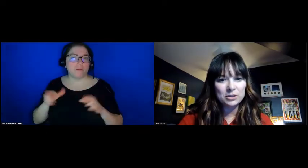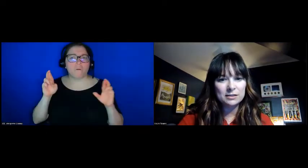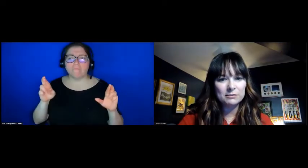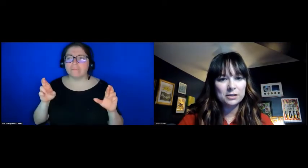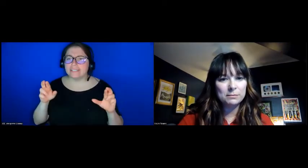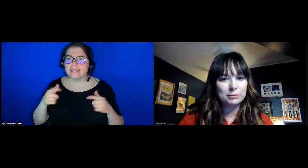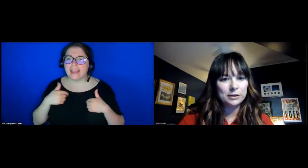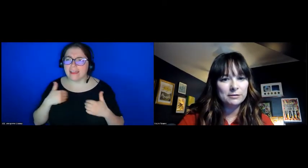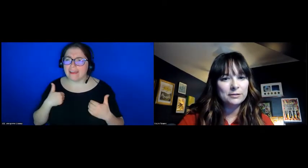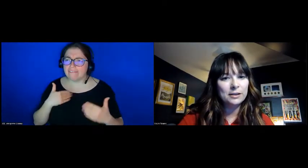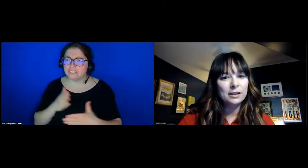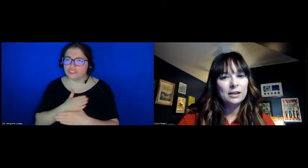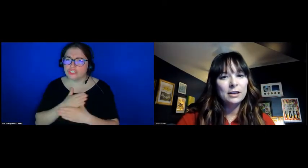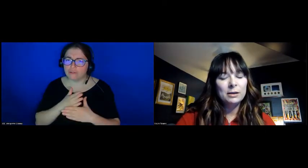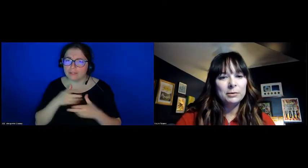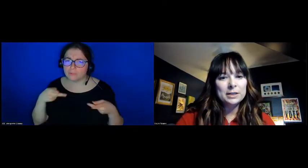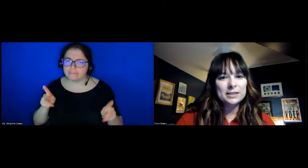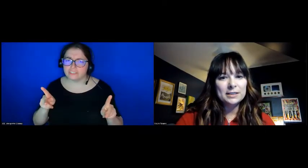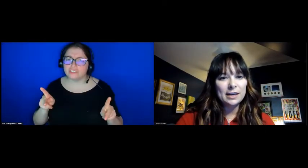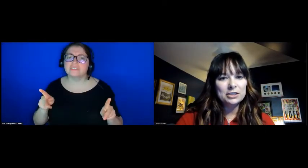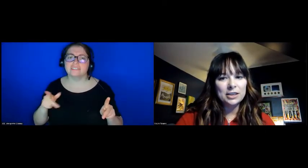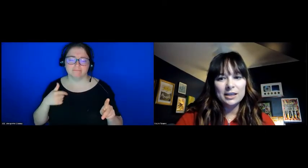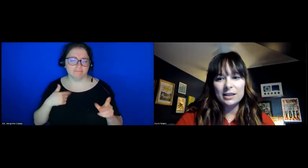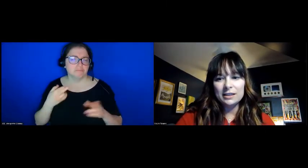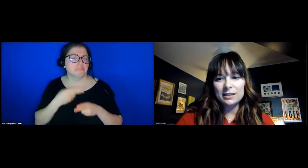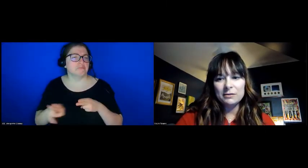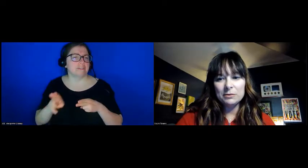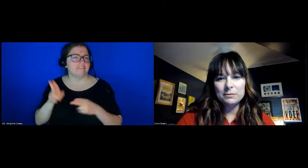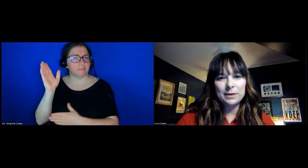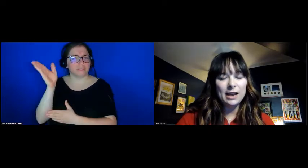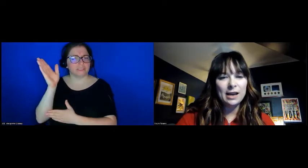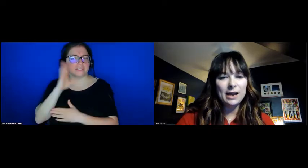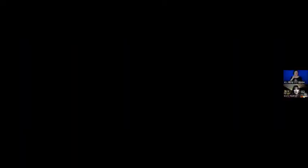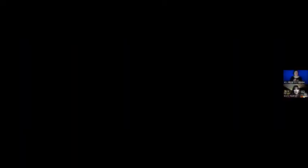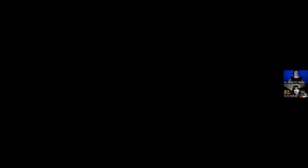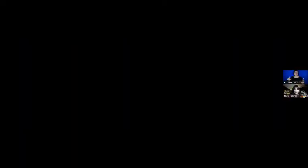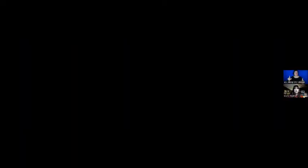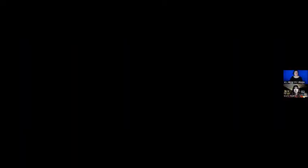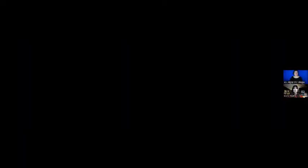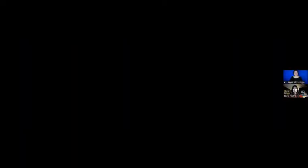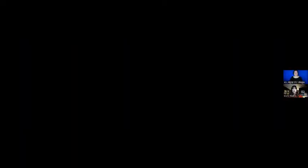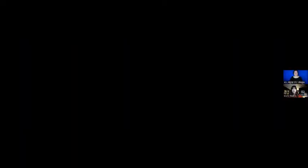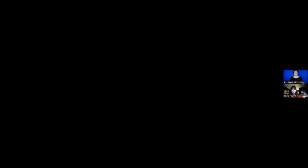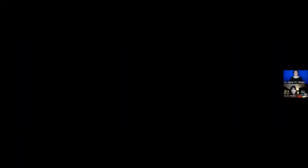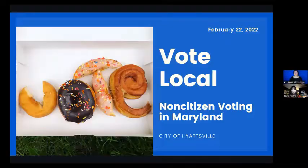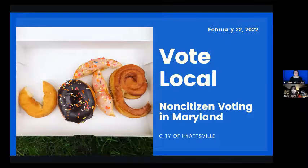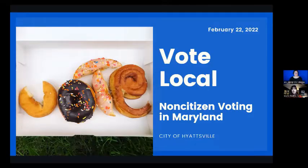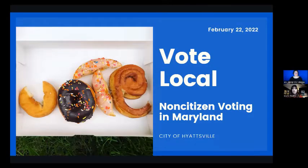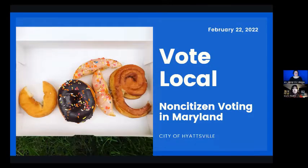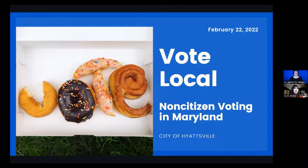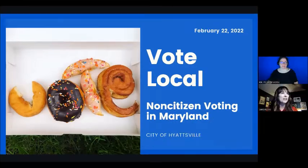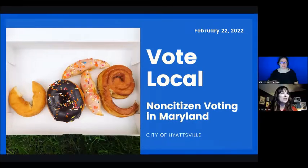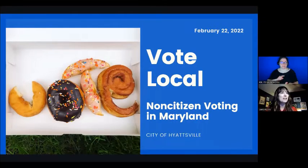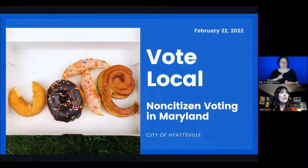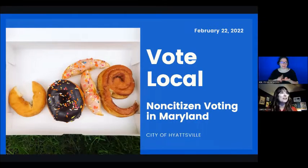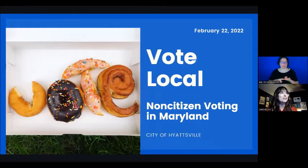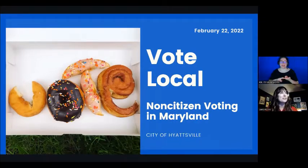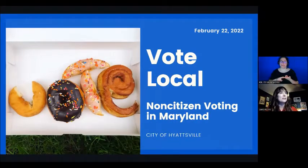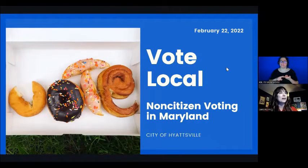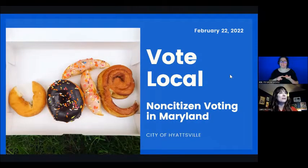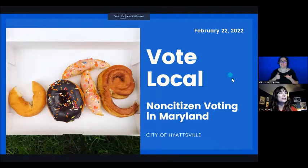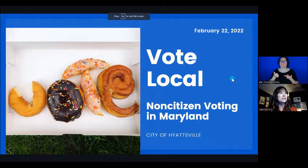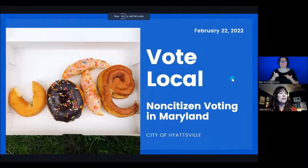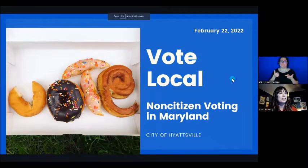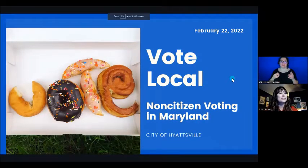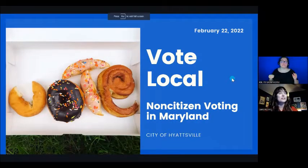um just a really brief presentation and then I would be happy to answer any questions um that they are